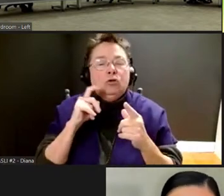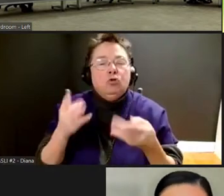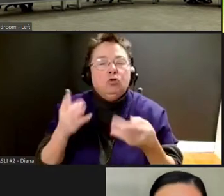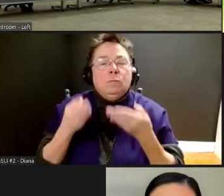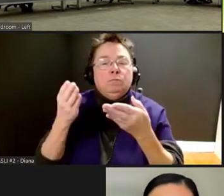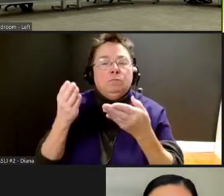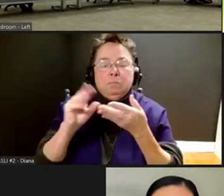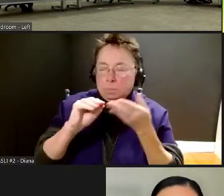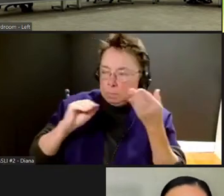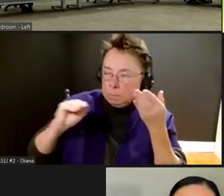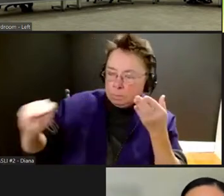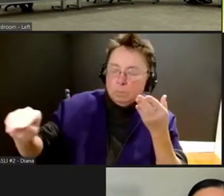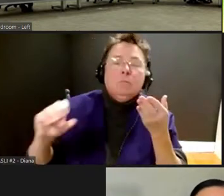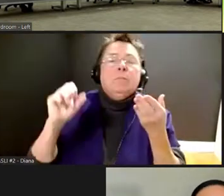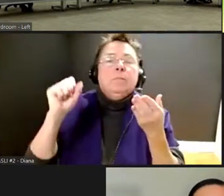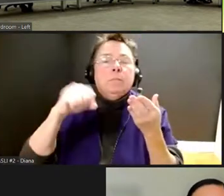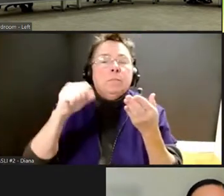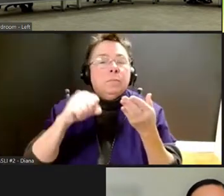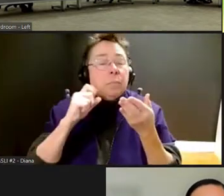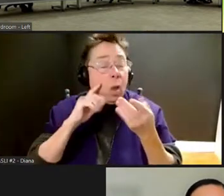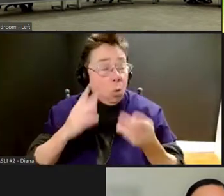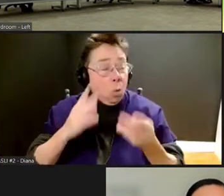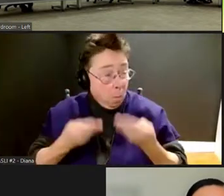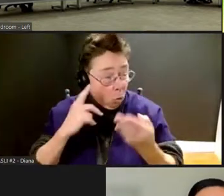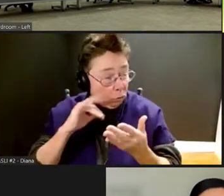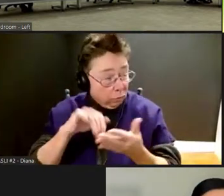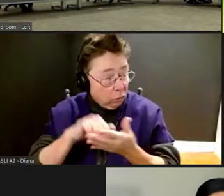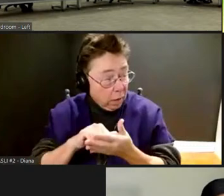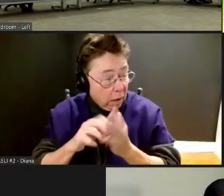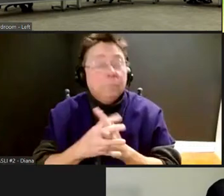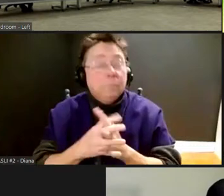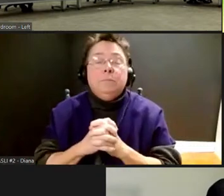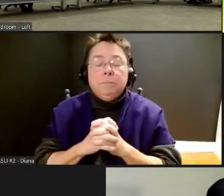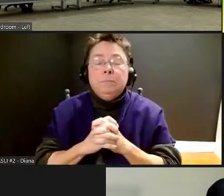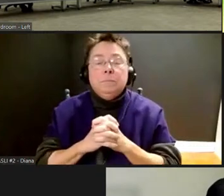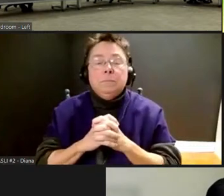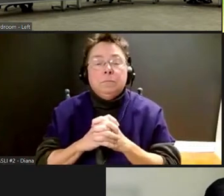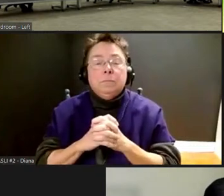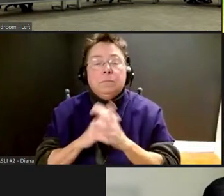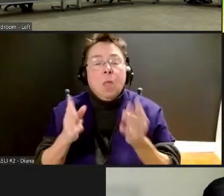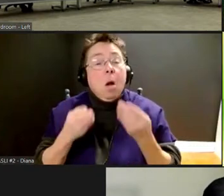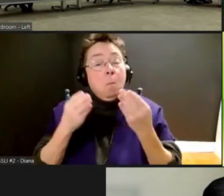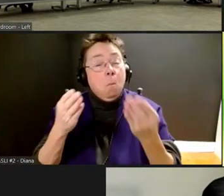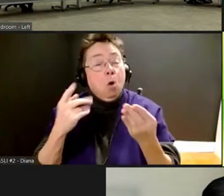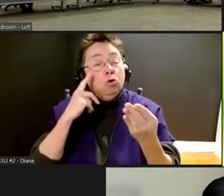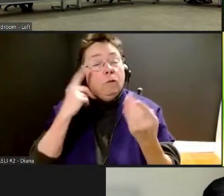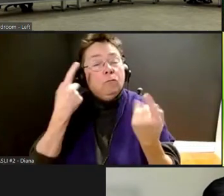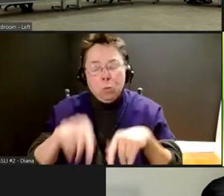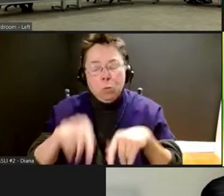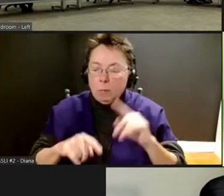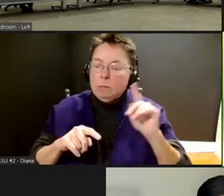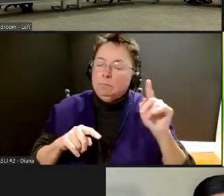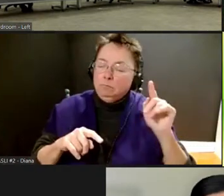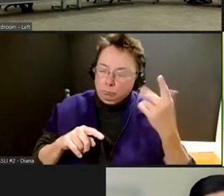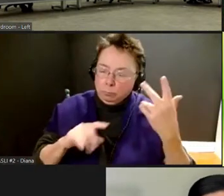Okay. Can we have a motion for that? Yeah. So moved. Second. And second. Now we